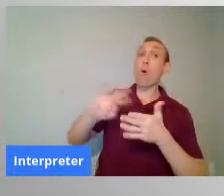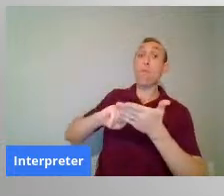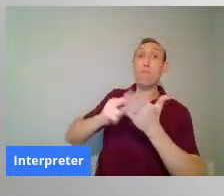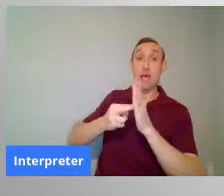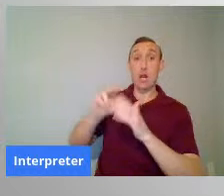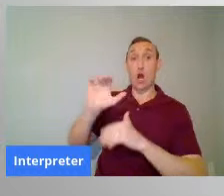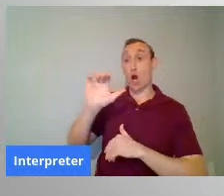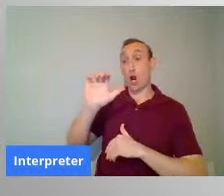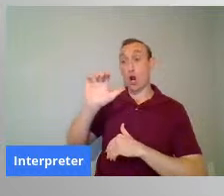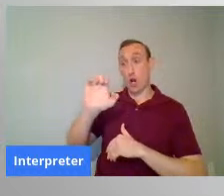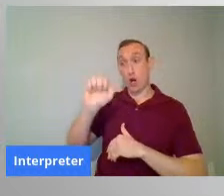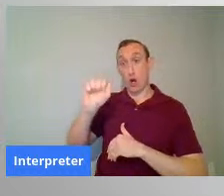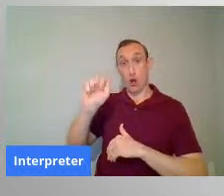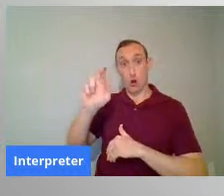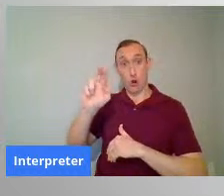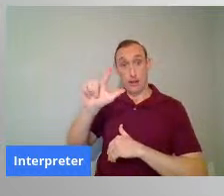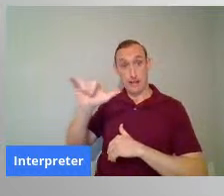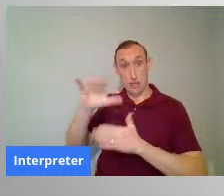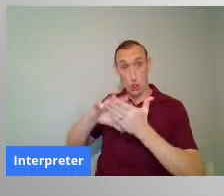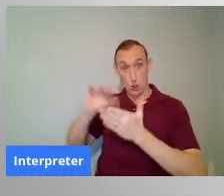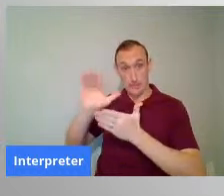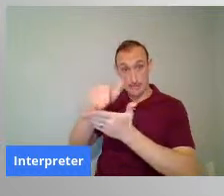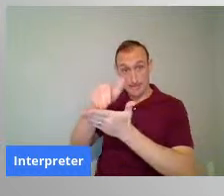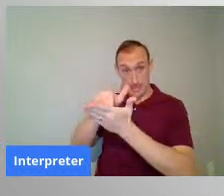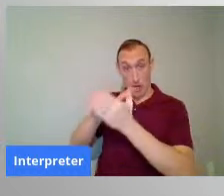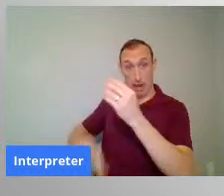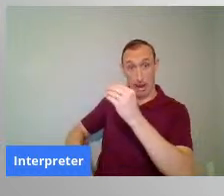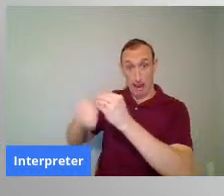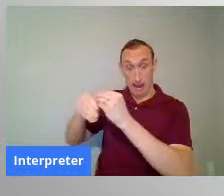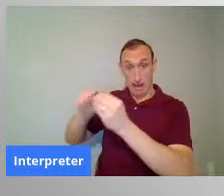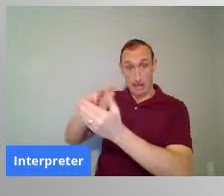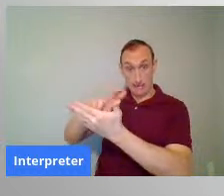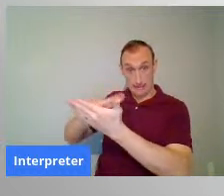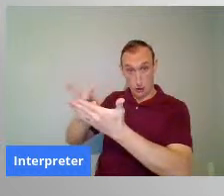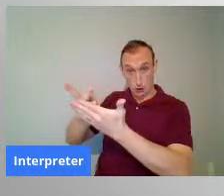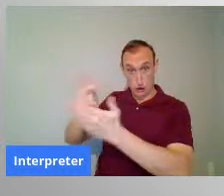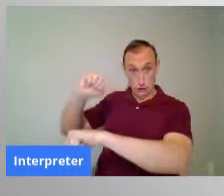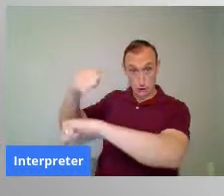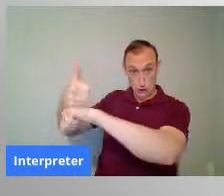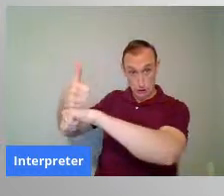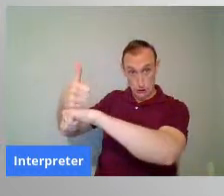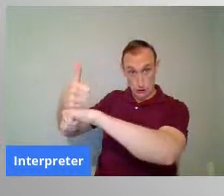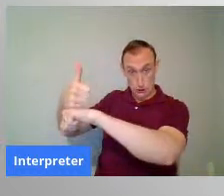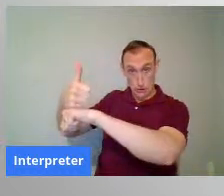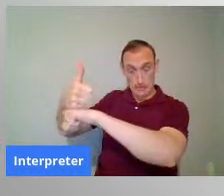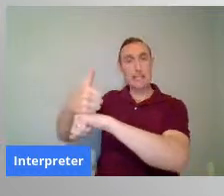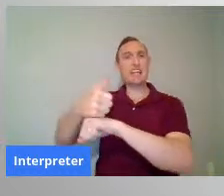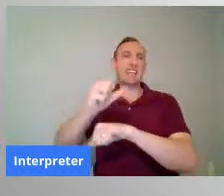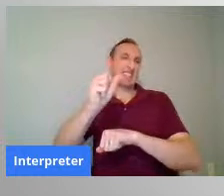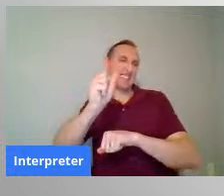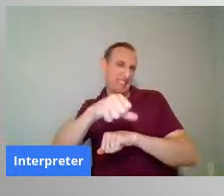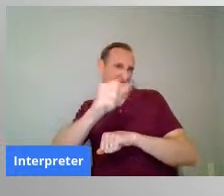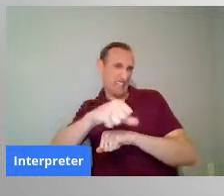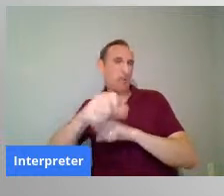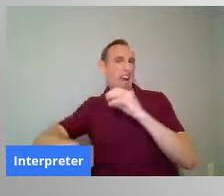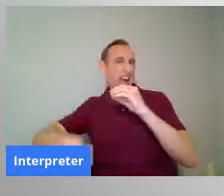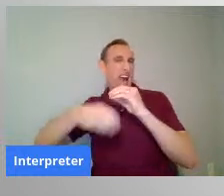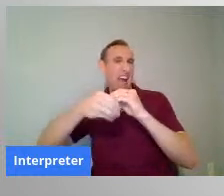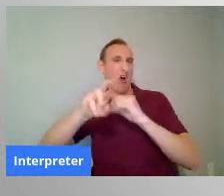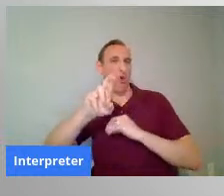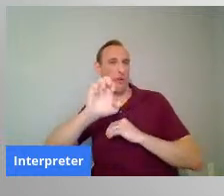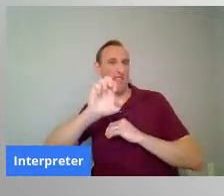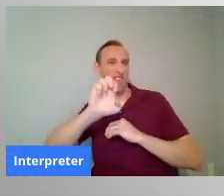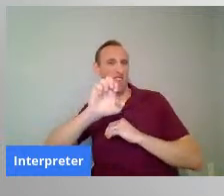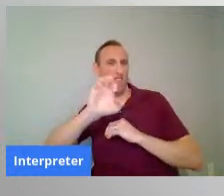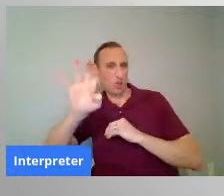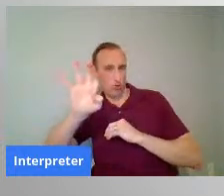Early Learning Center and, okay. We would have to expand and add some refrigerators, freezers, that